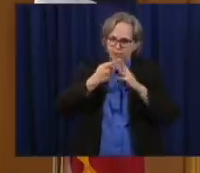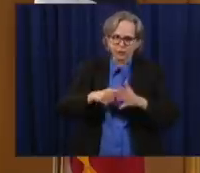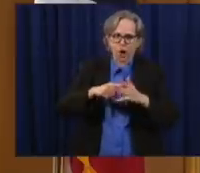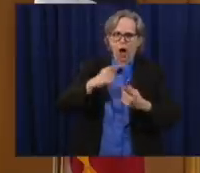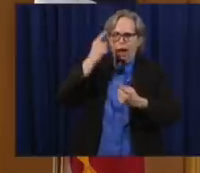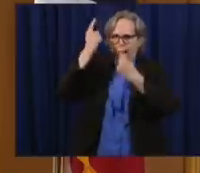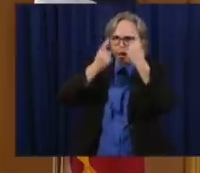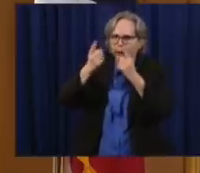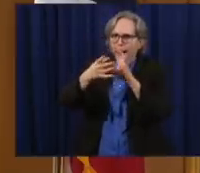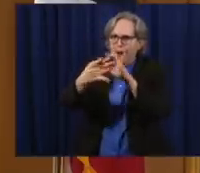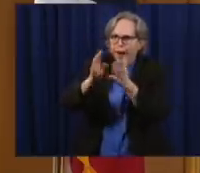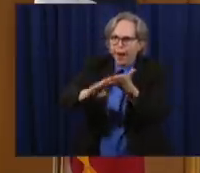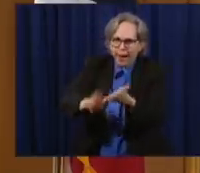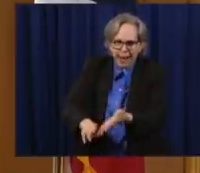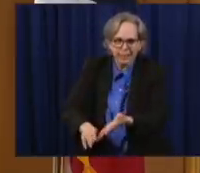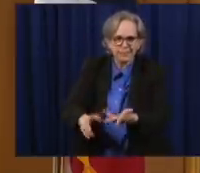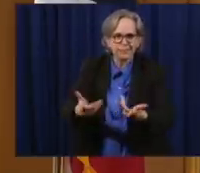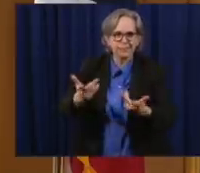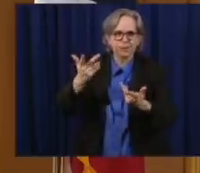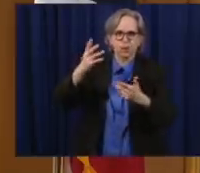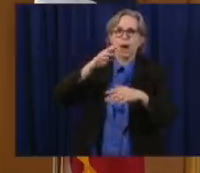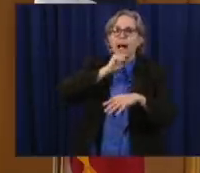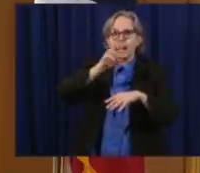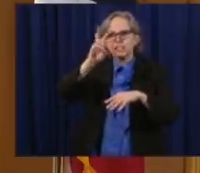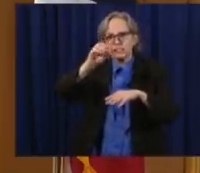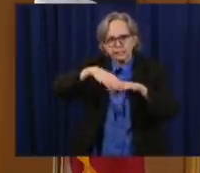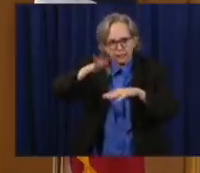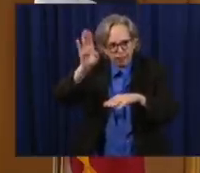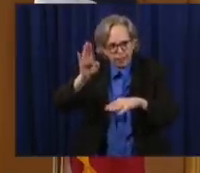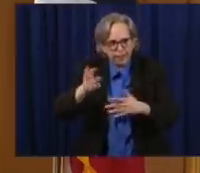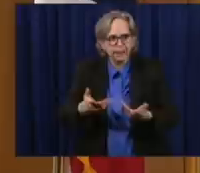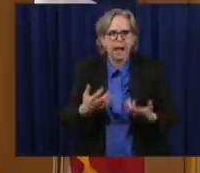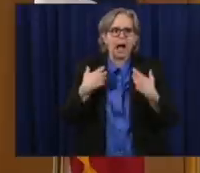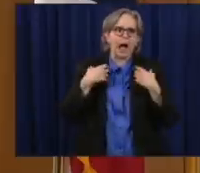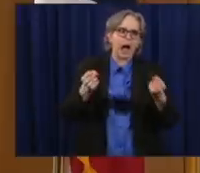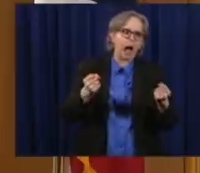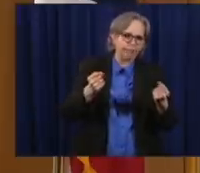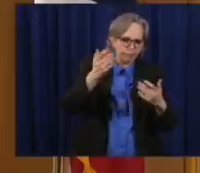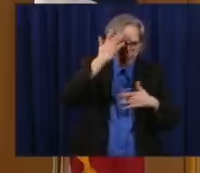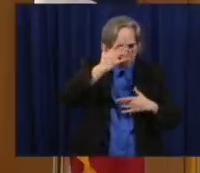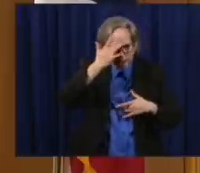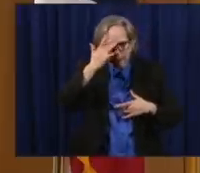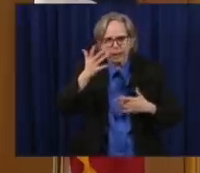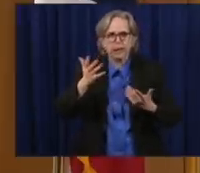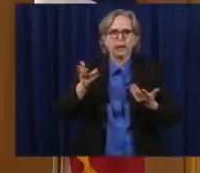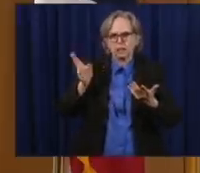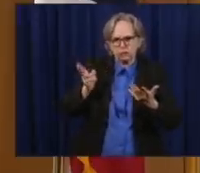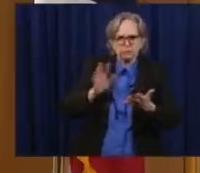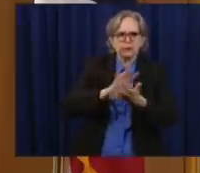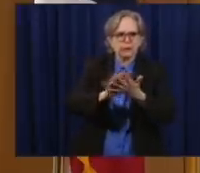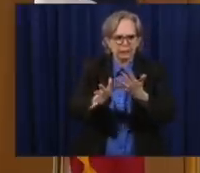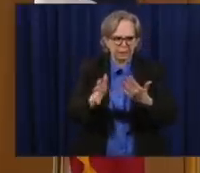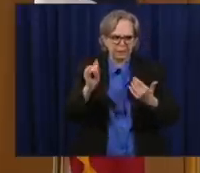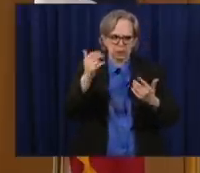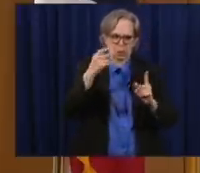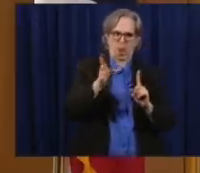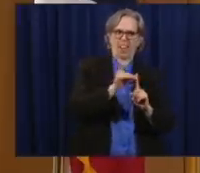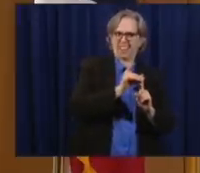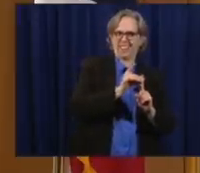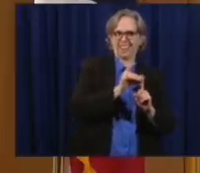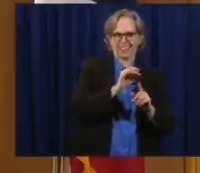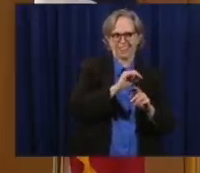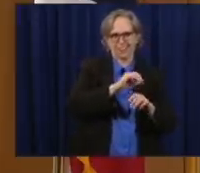60 who had a compromised medical situation. So, that was certainly part of